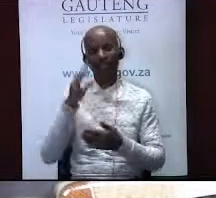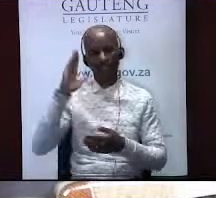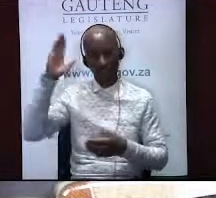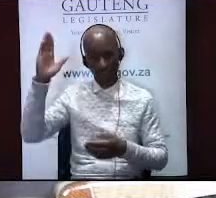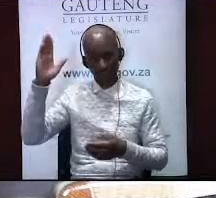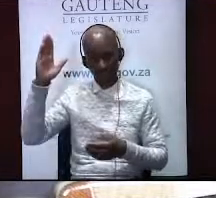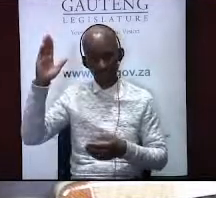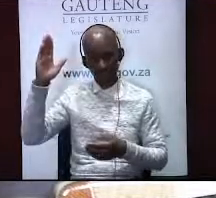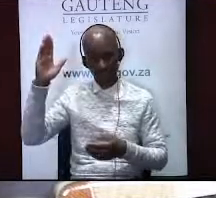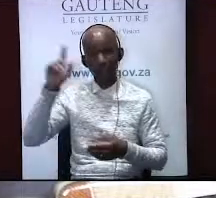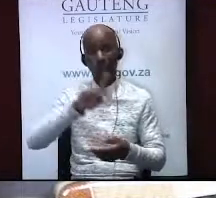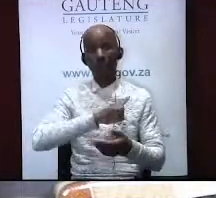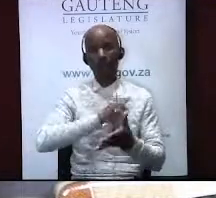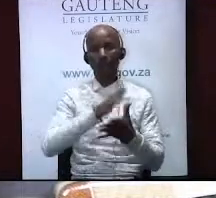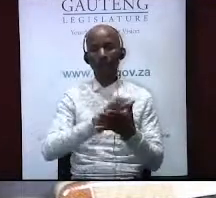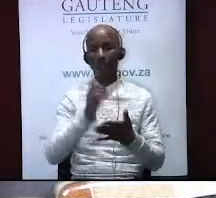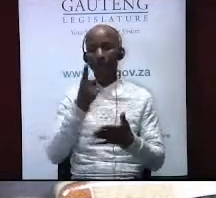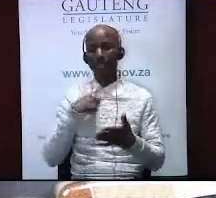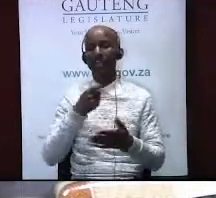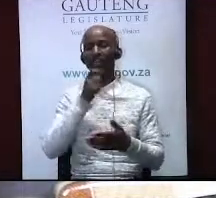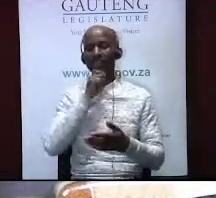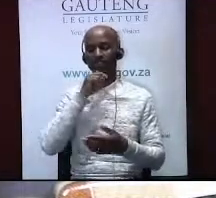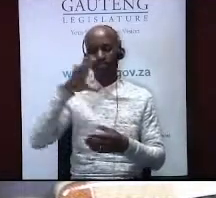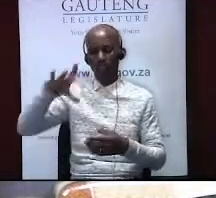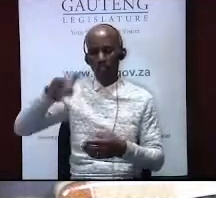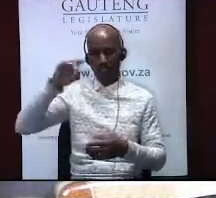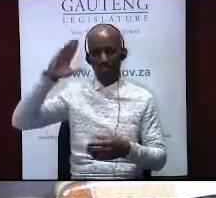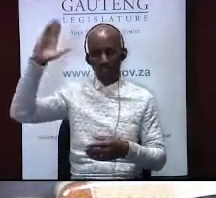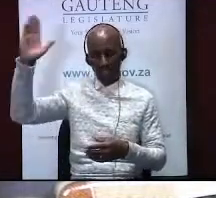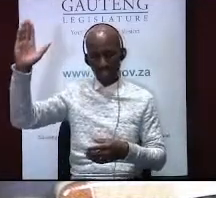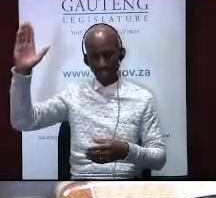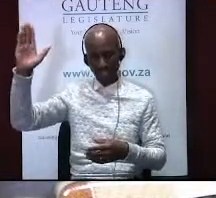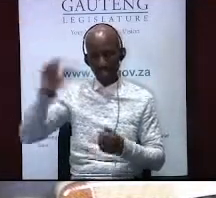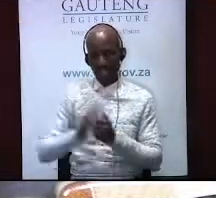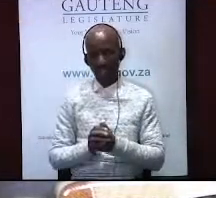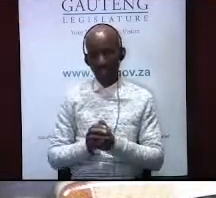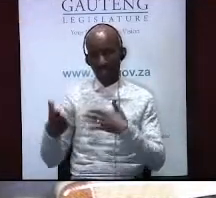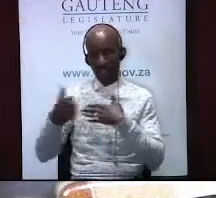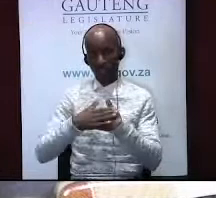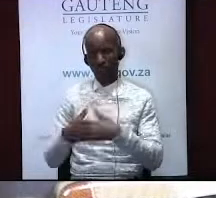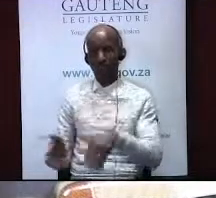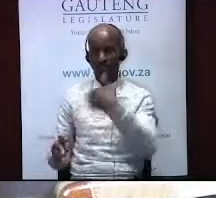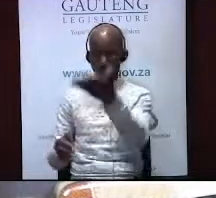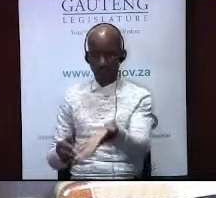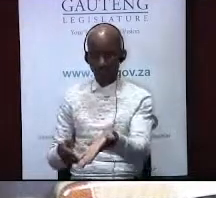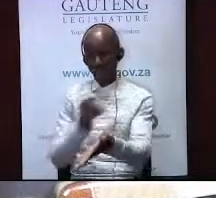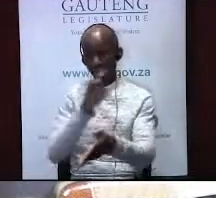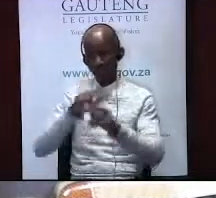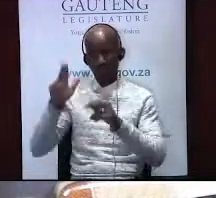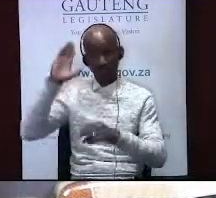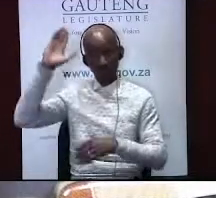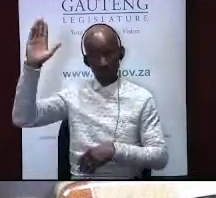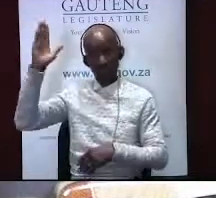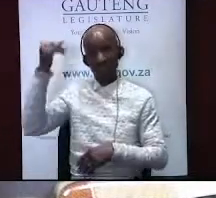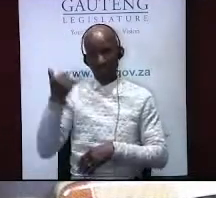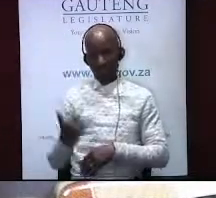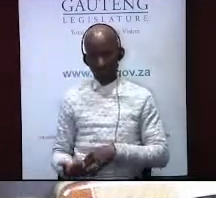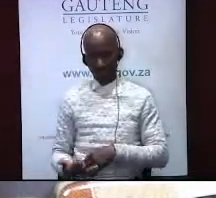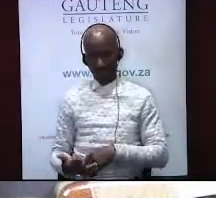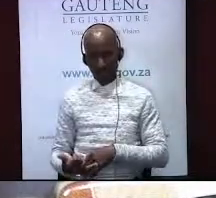hands? Because once I take hands, then I close. So if you don't raise your